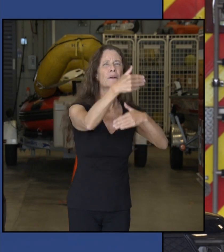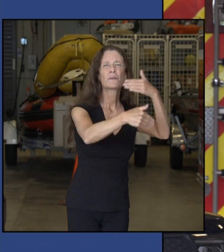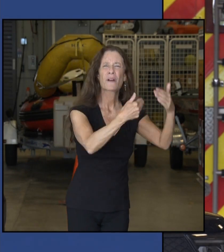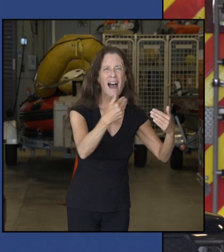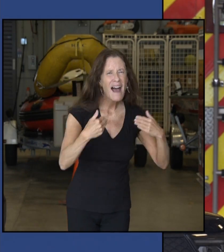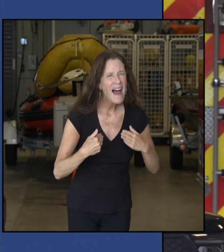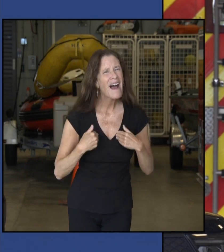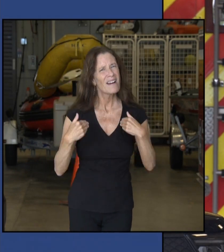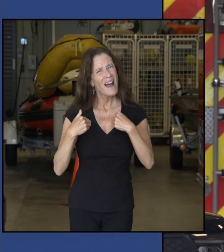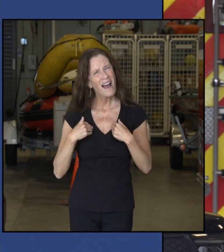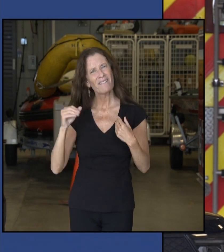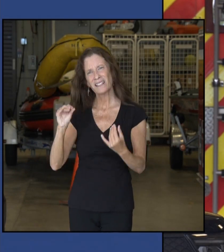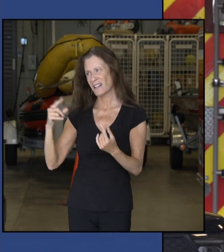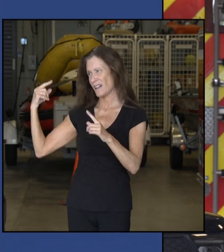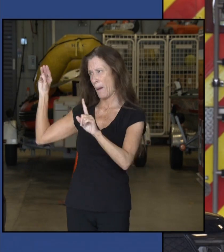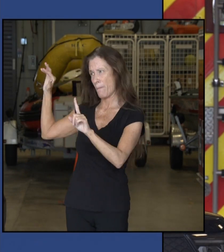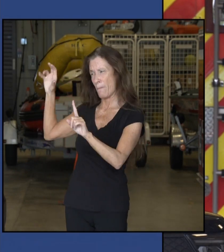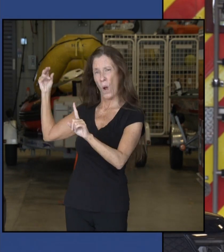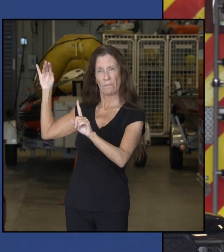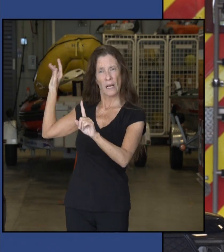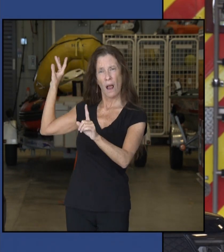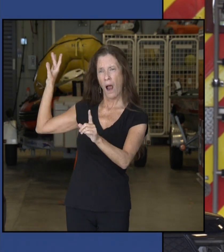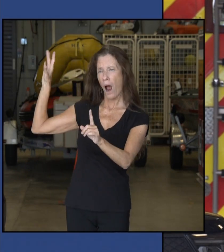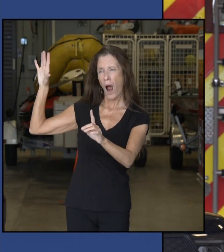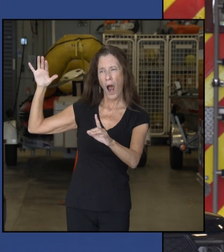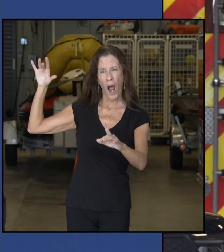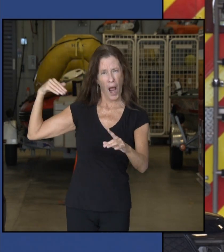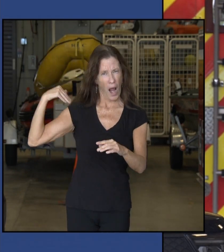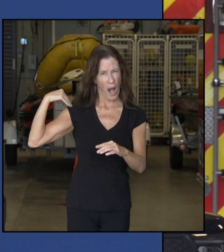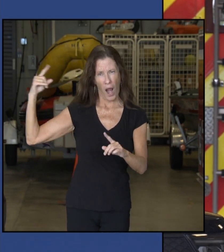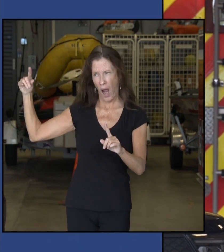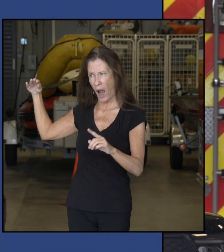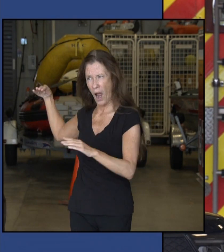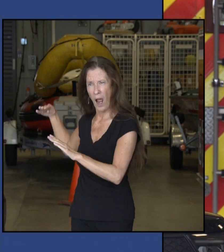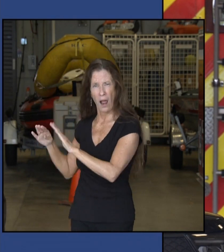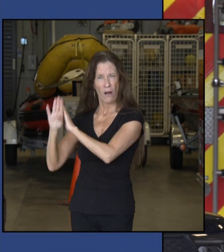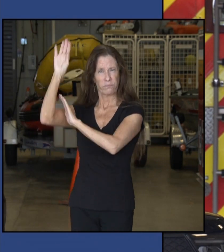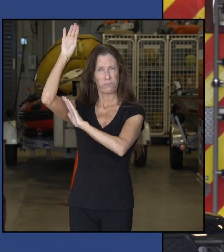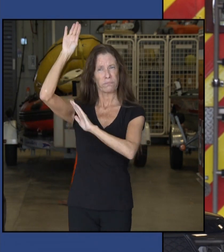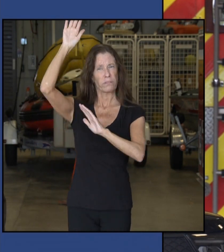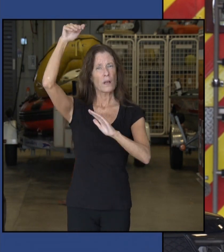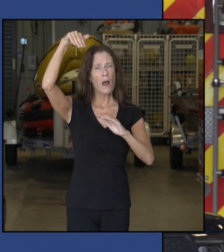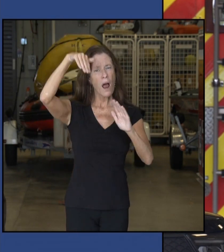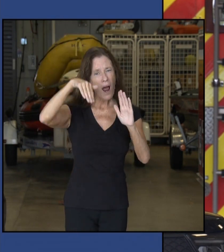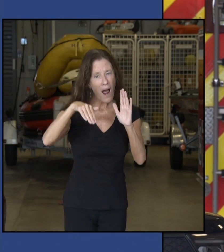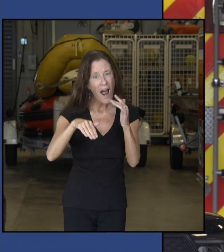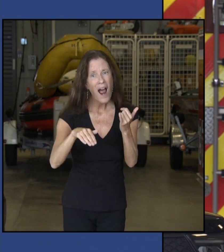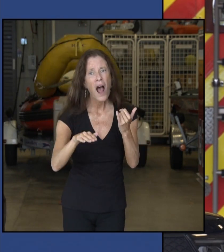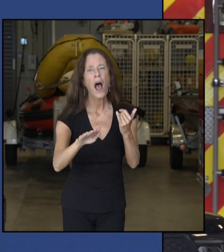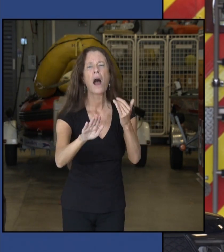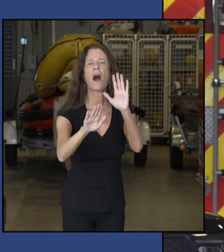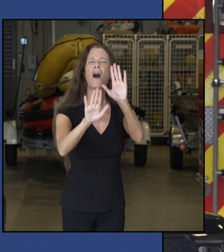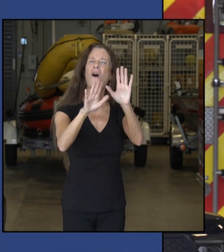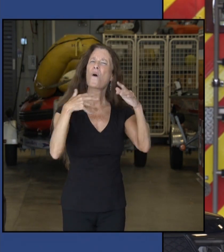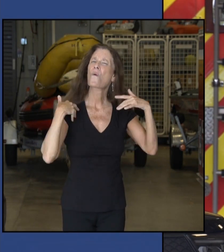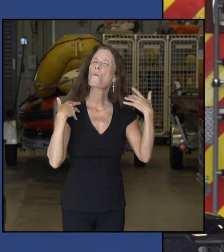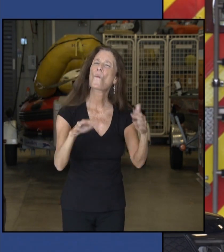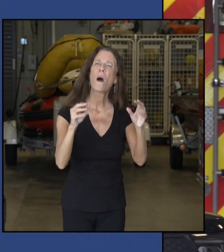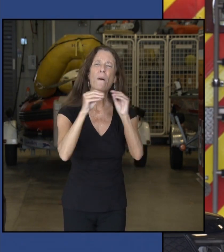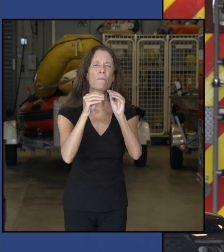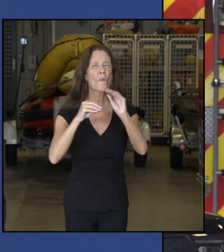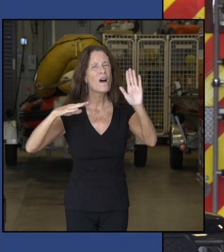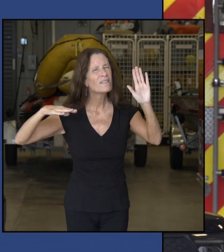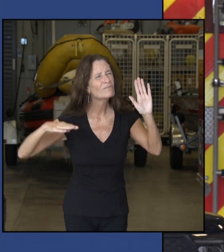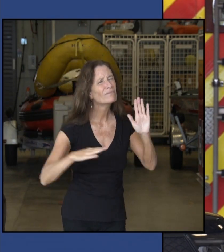deal of experience since the start of this outbreak and have learned from best practices from other states as well as other counties in